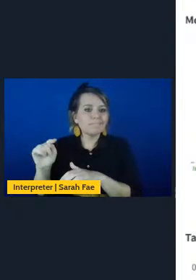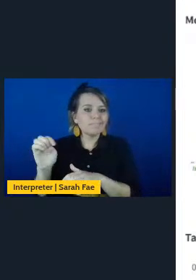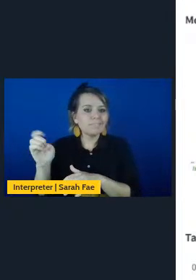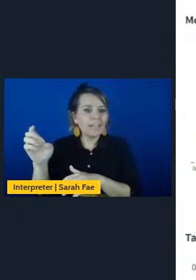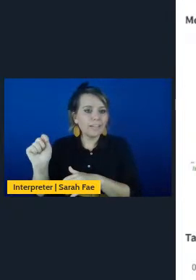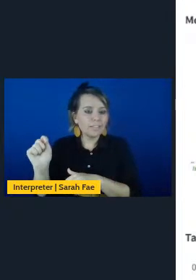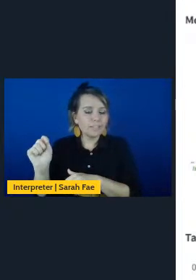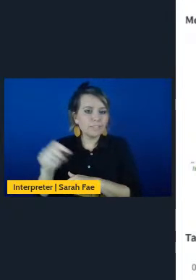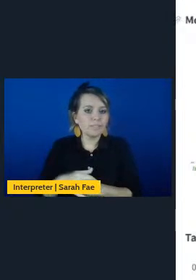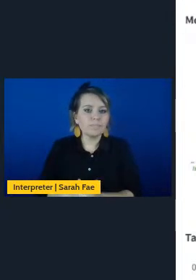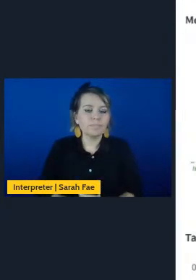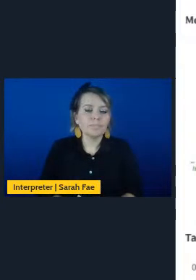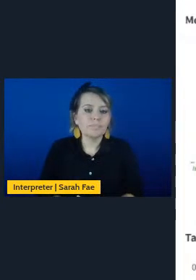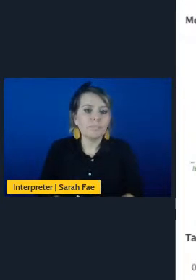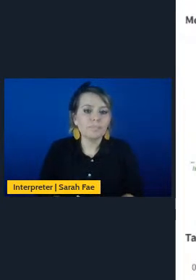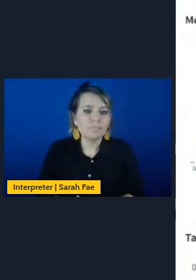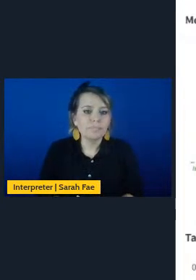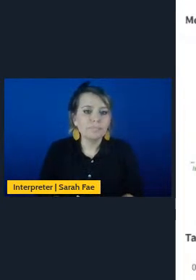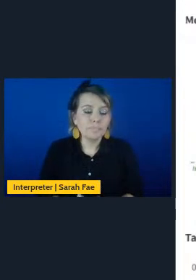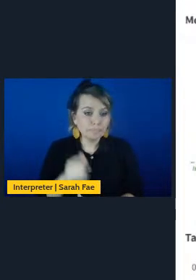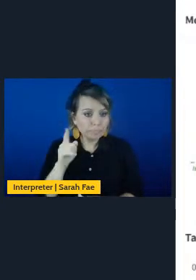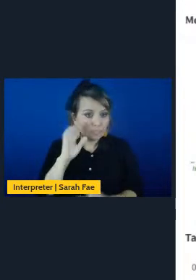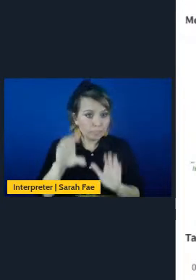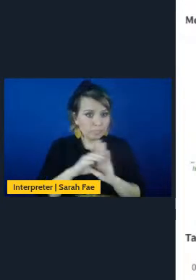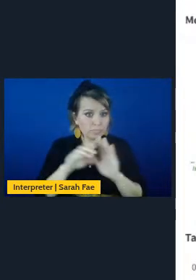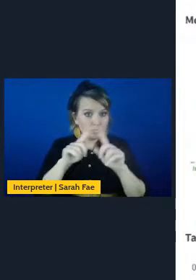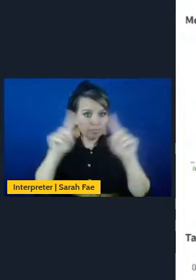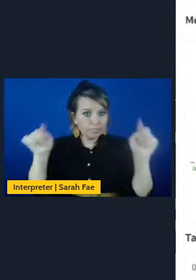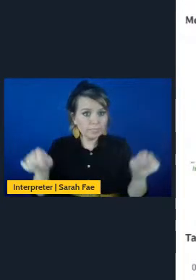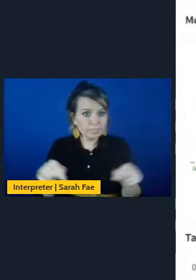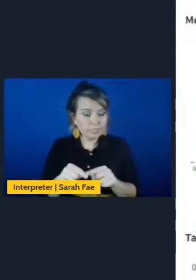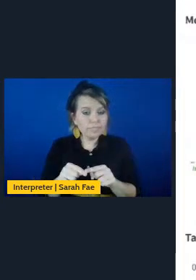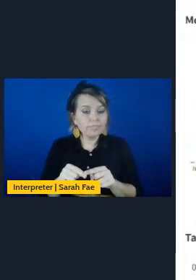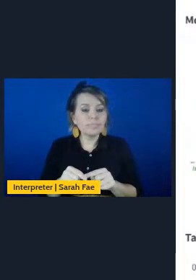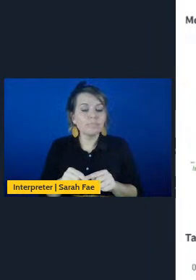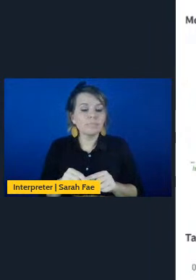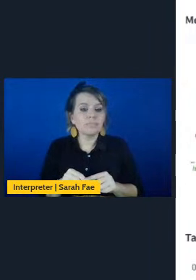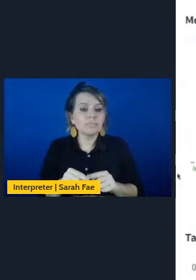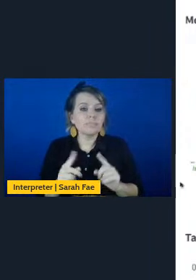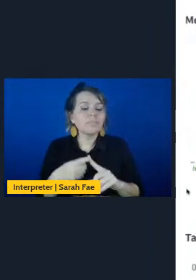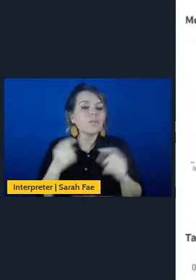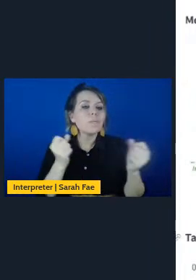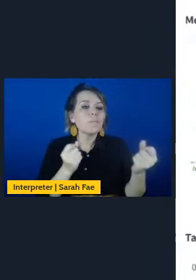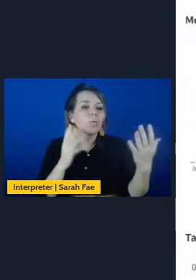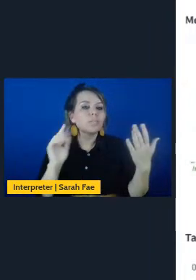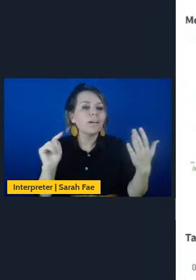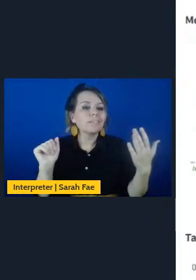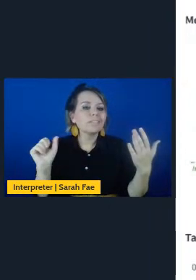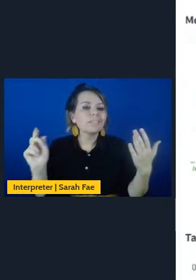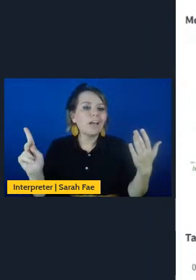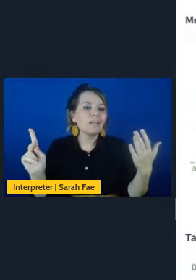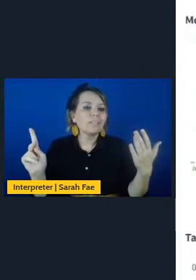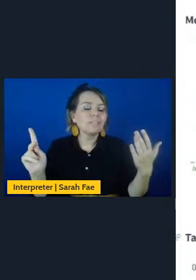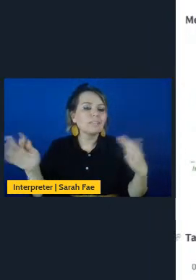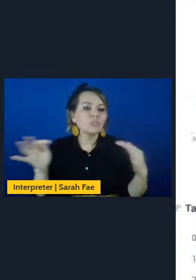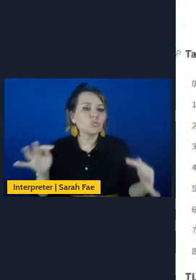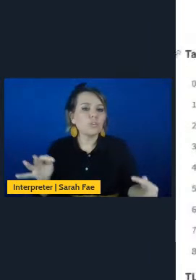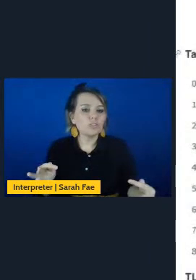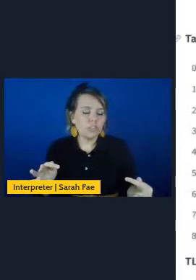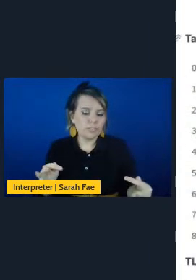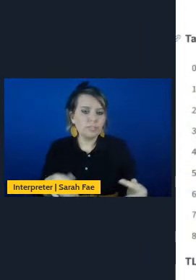good picture about the multitask instruction fine-tuning that you can